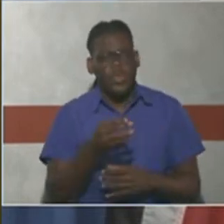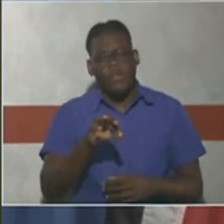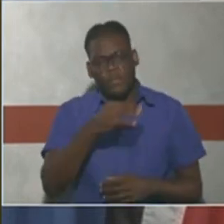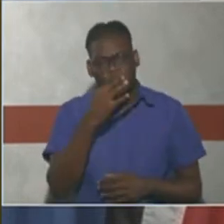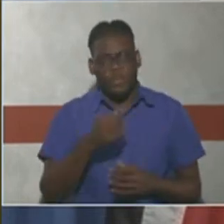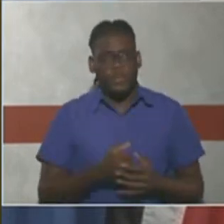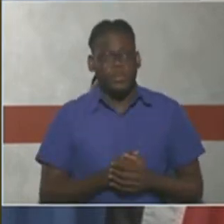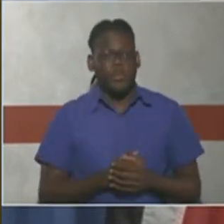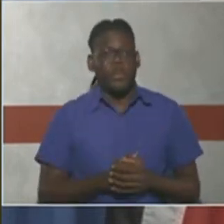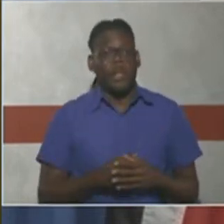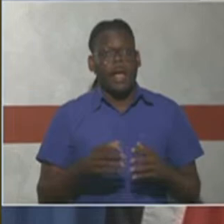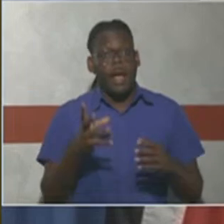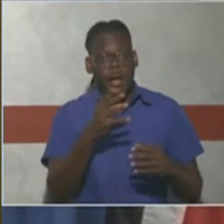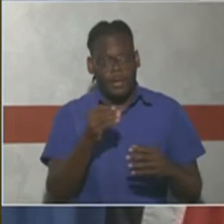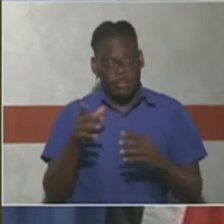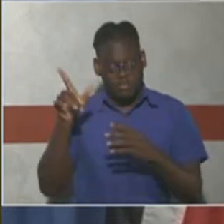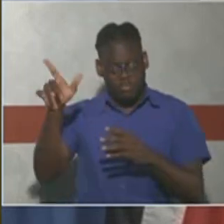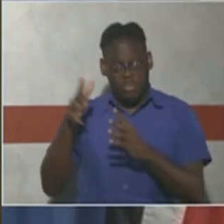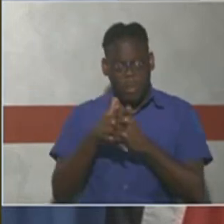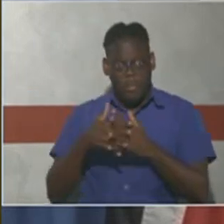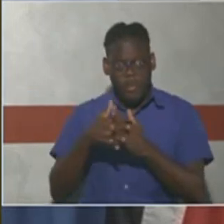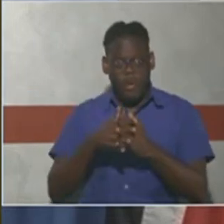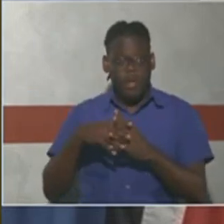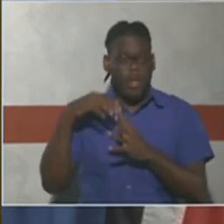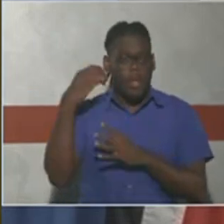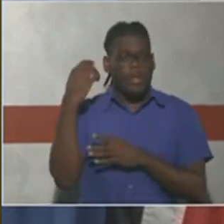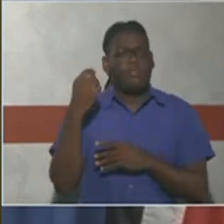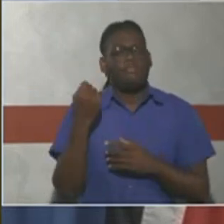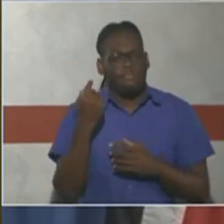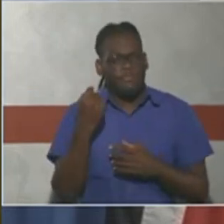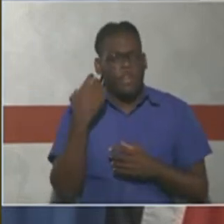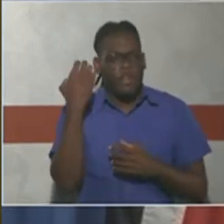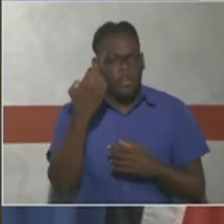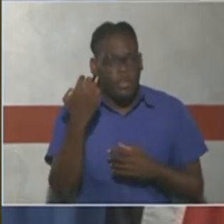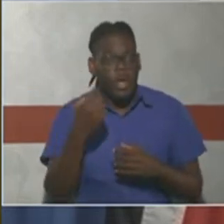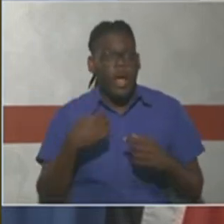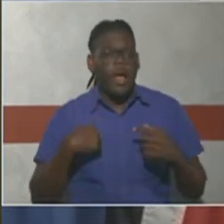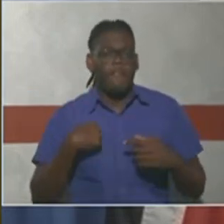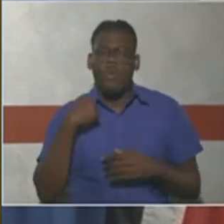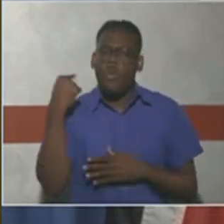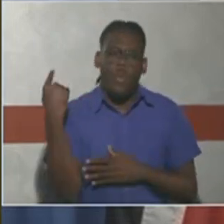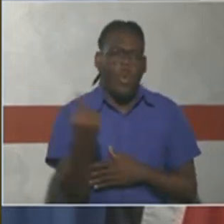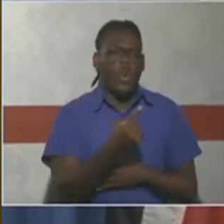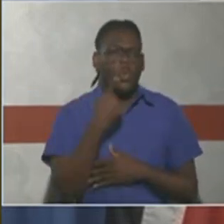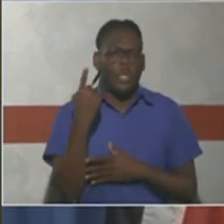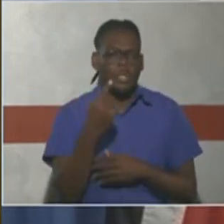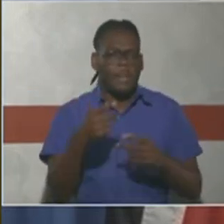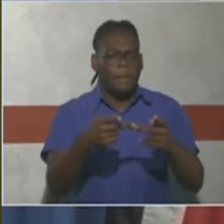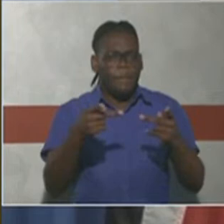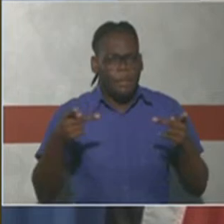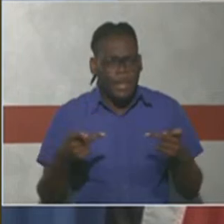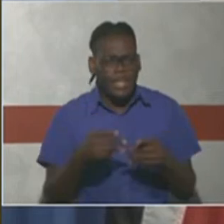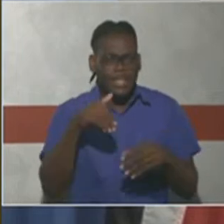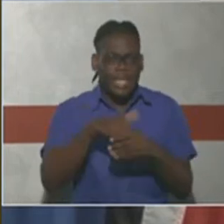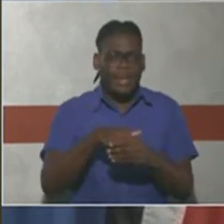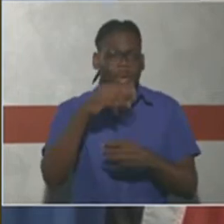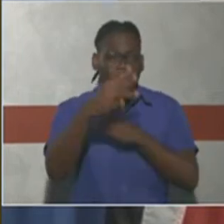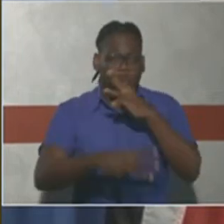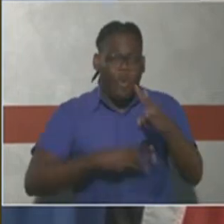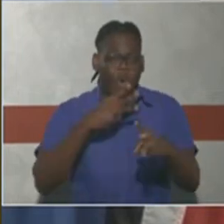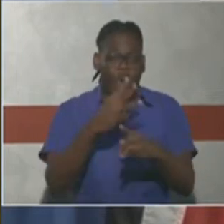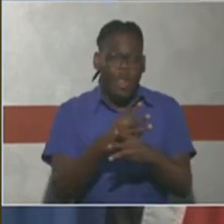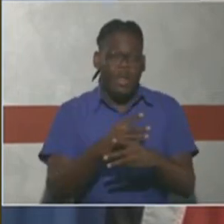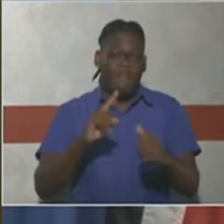we are the only jurisdiction in the world that had immediate existing spare capacity for the production of